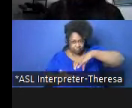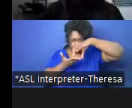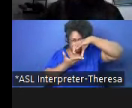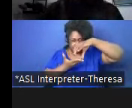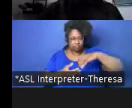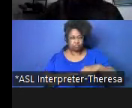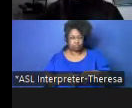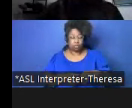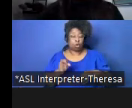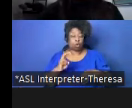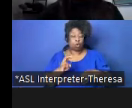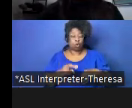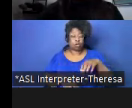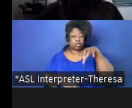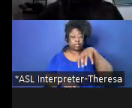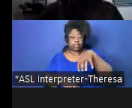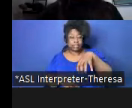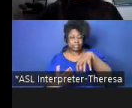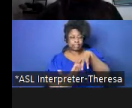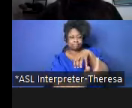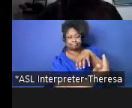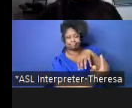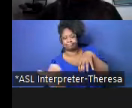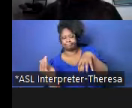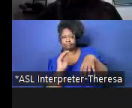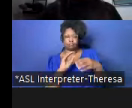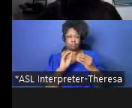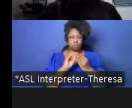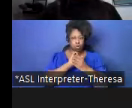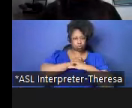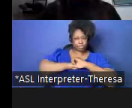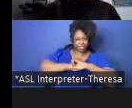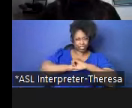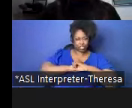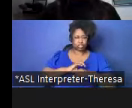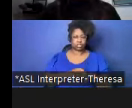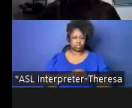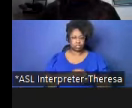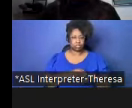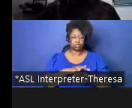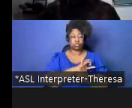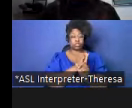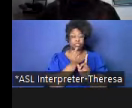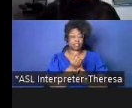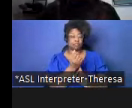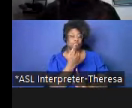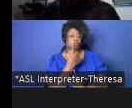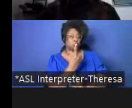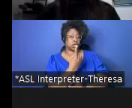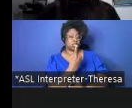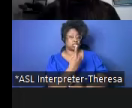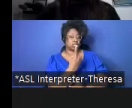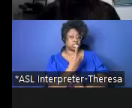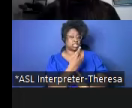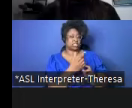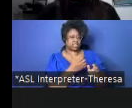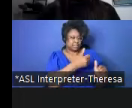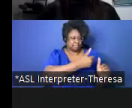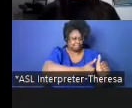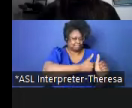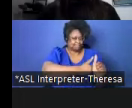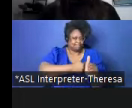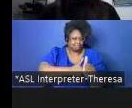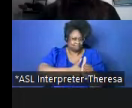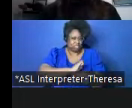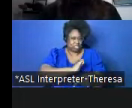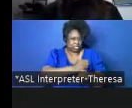site. So that's a key element of scenario one for coastal protection. What you'll see for